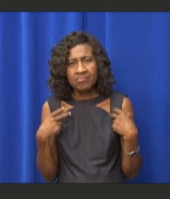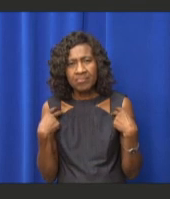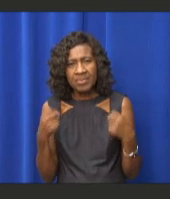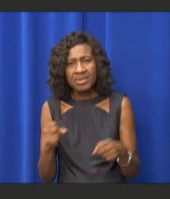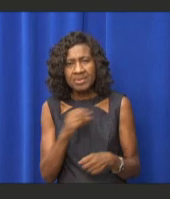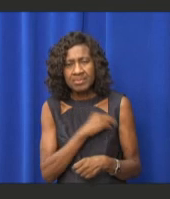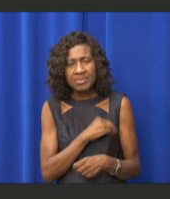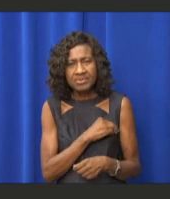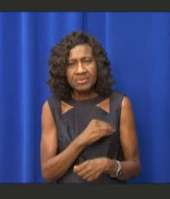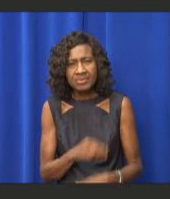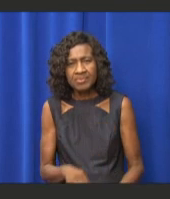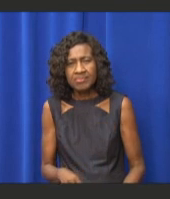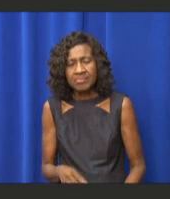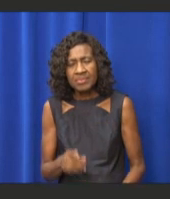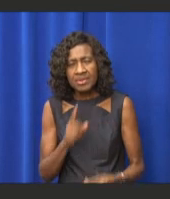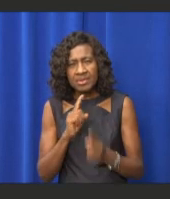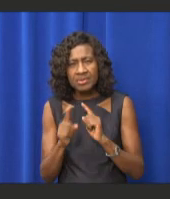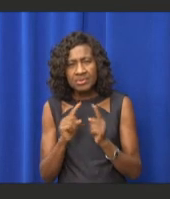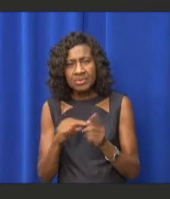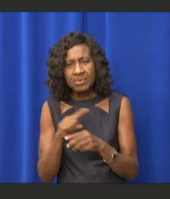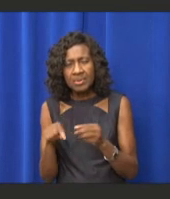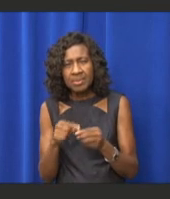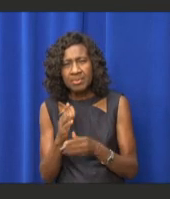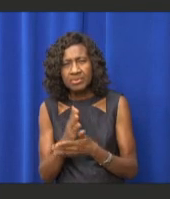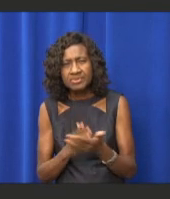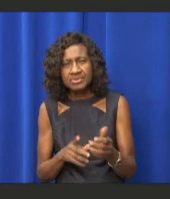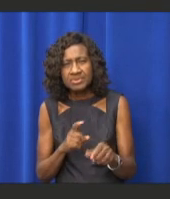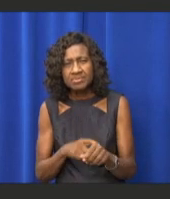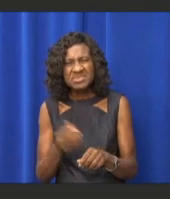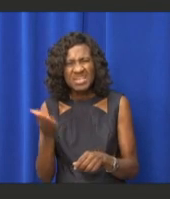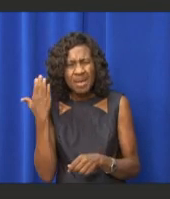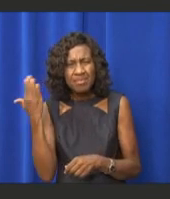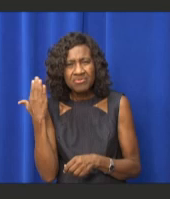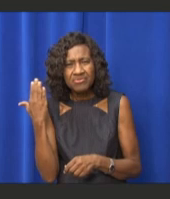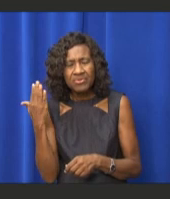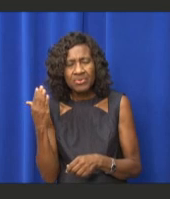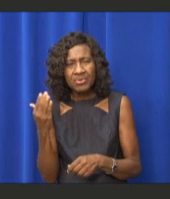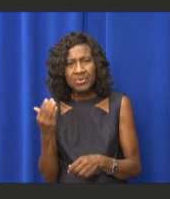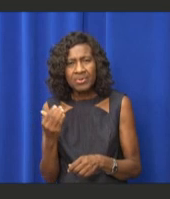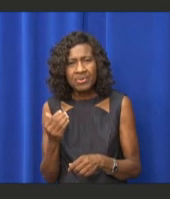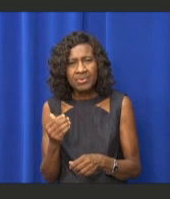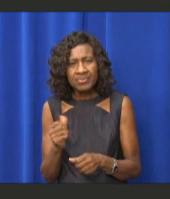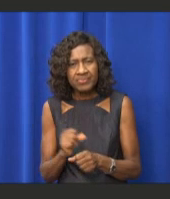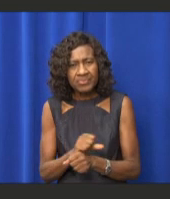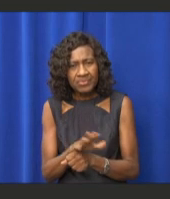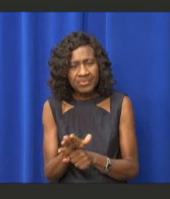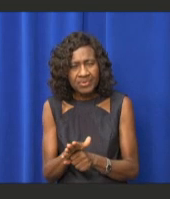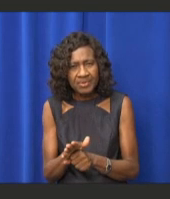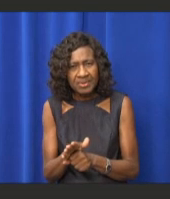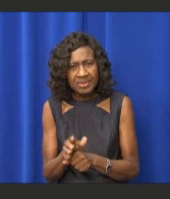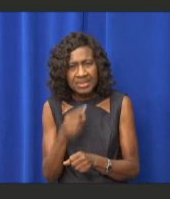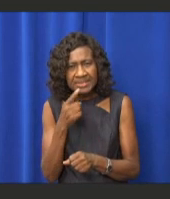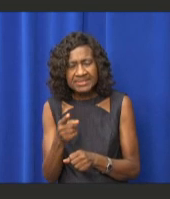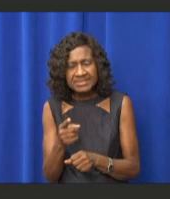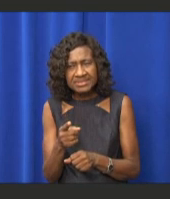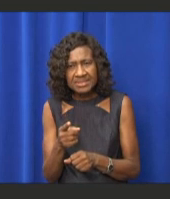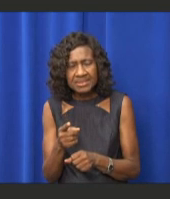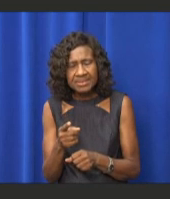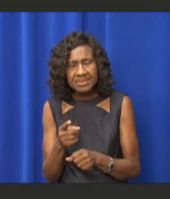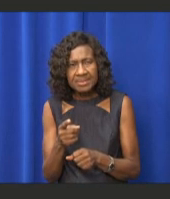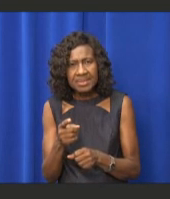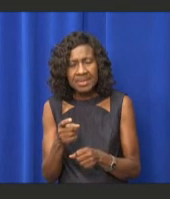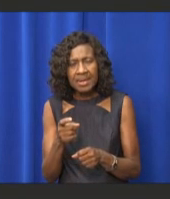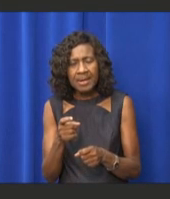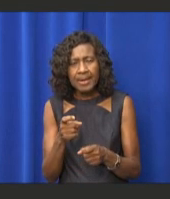minister, Mr. Seymour, you mentioned some time ago that especially during this COVID-19 pandemic, ensuring that chronic medical conditions are managed and